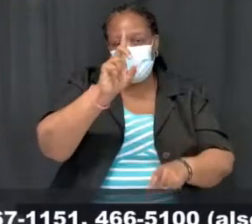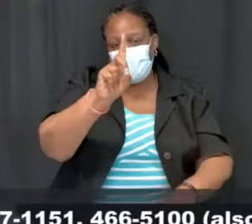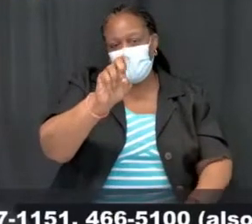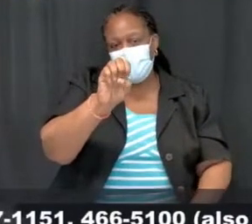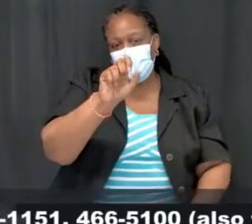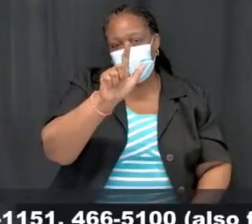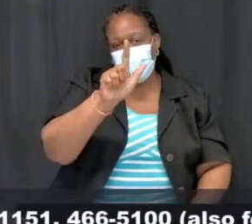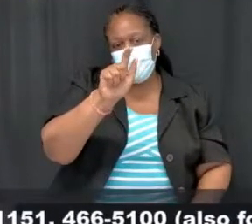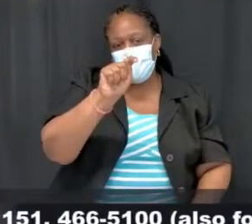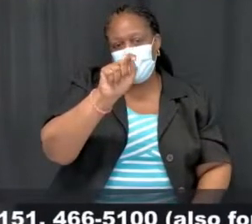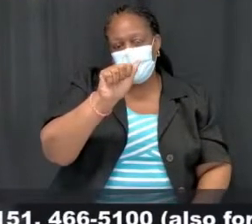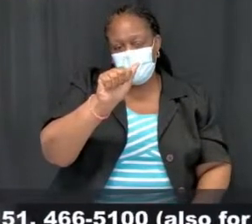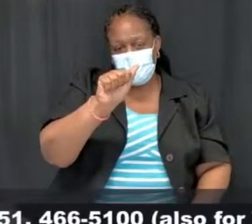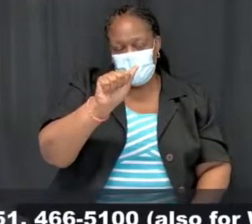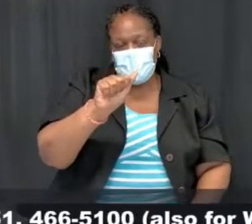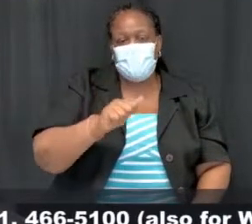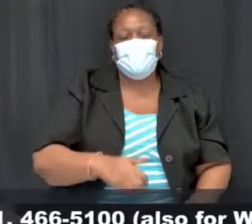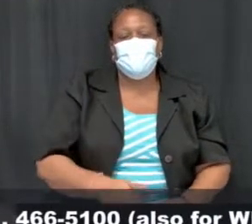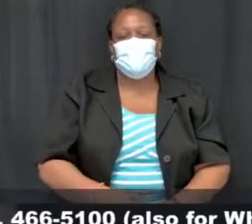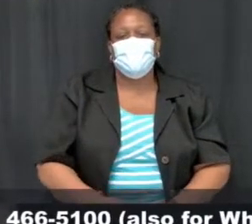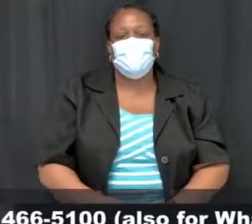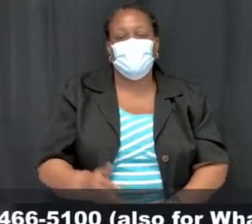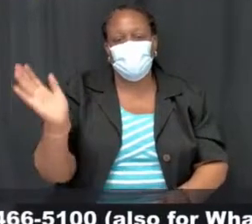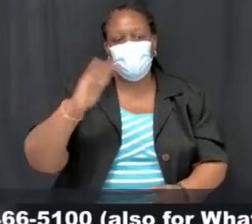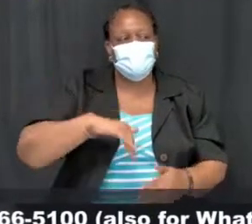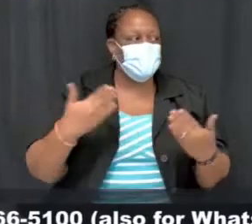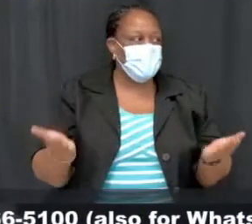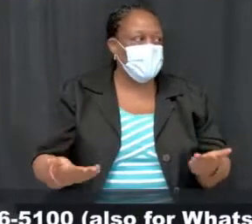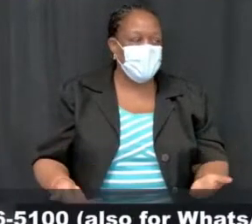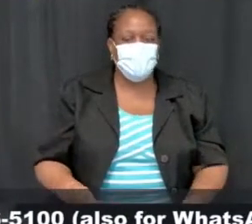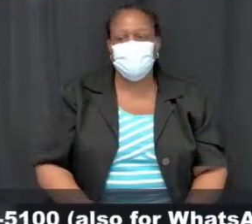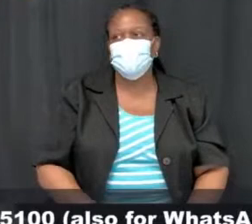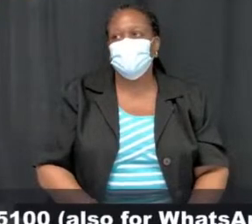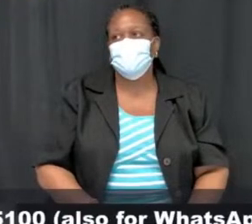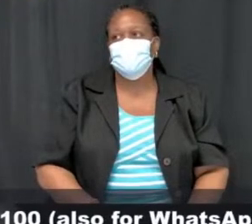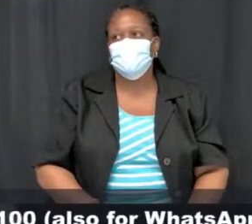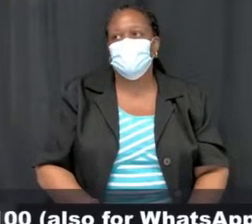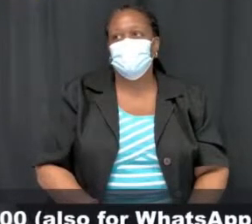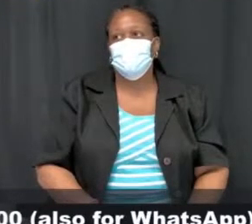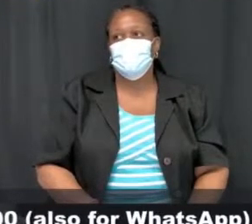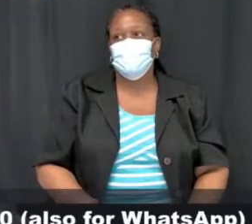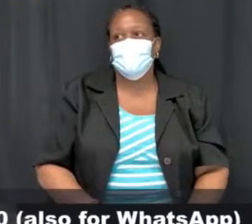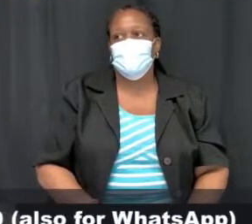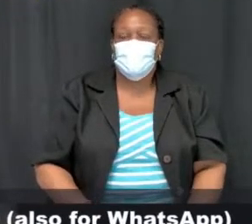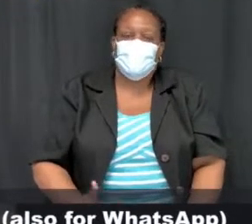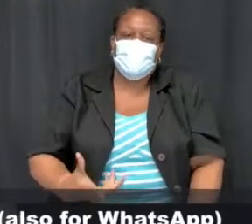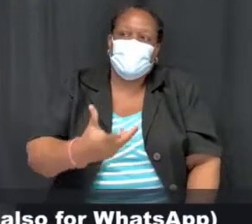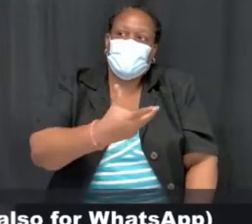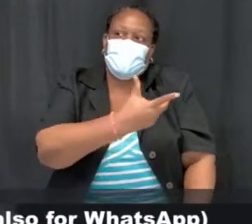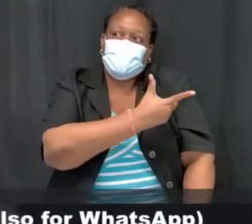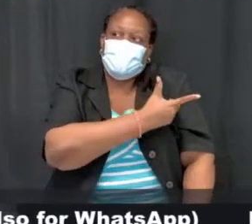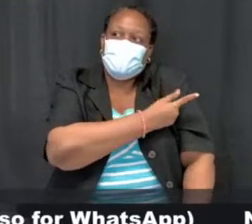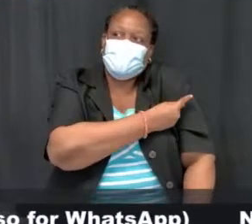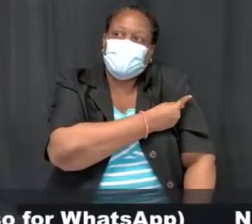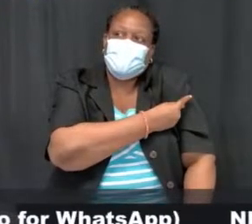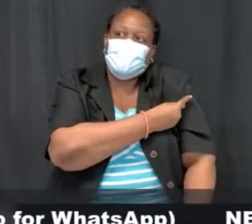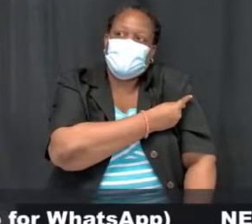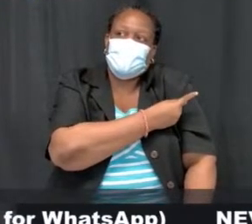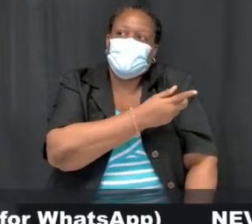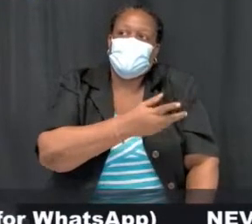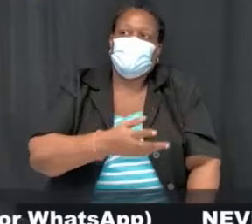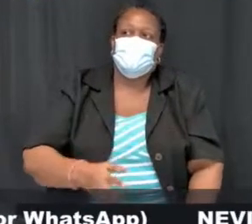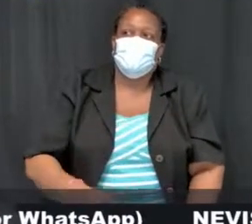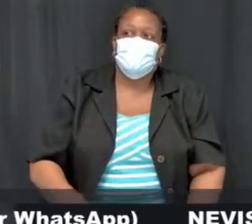response. Dr. Wilkinson, the vaccination rate appears to be grinding to a halt. There is still 28%